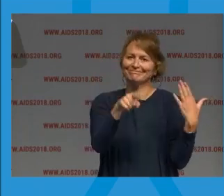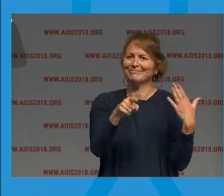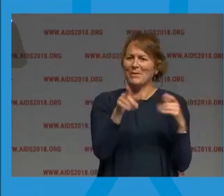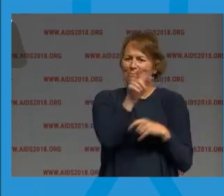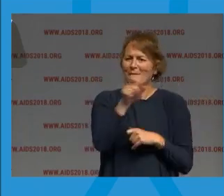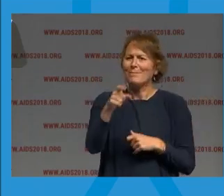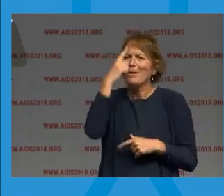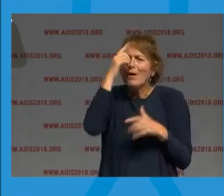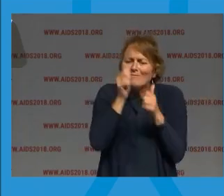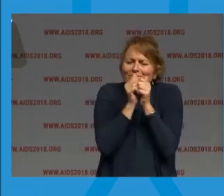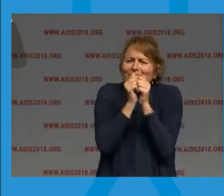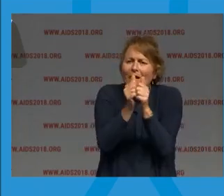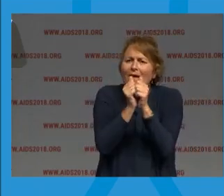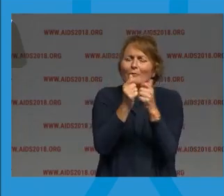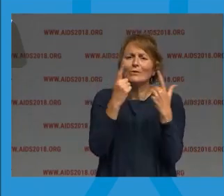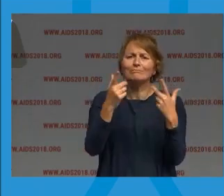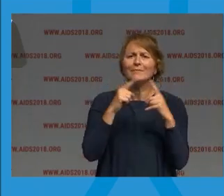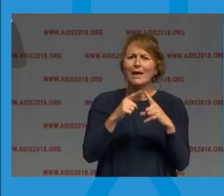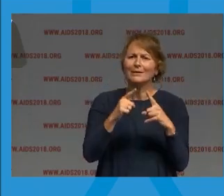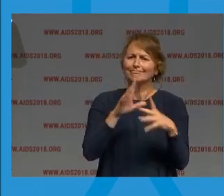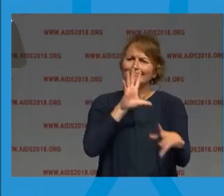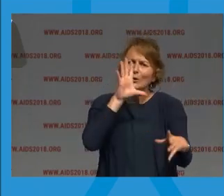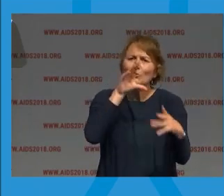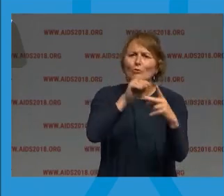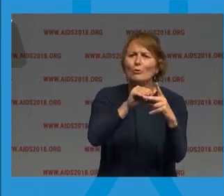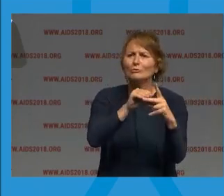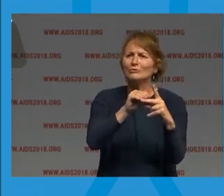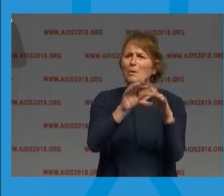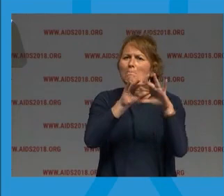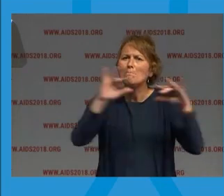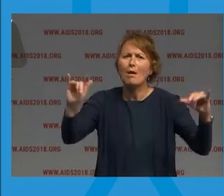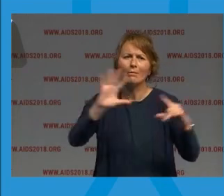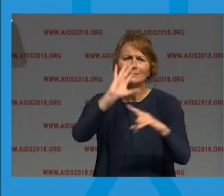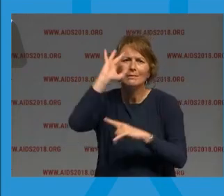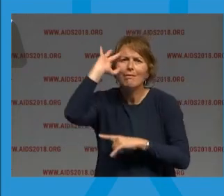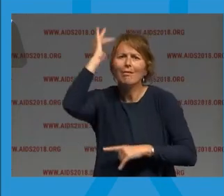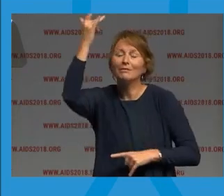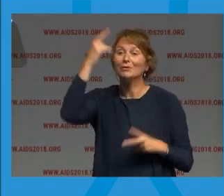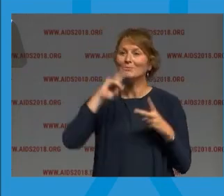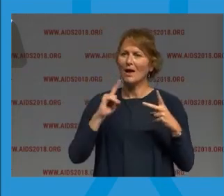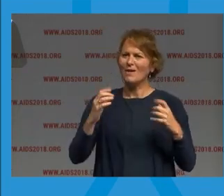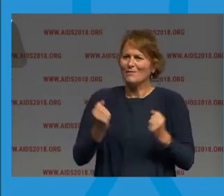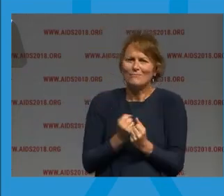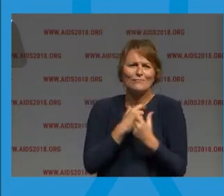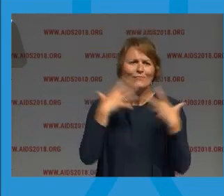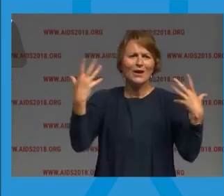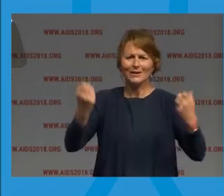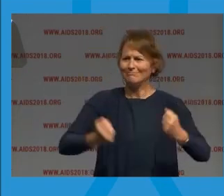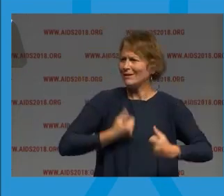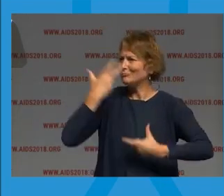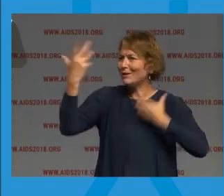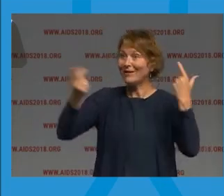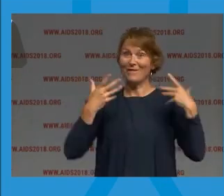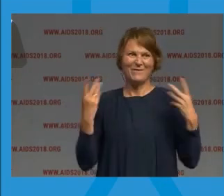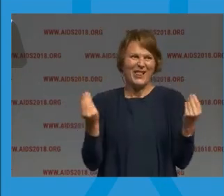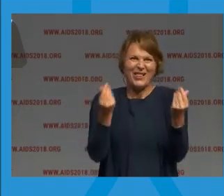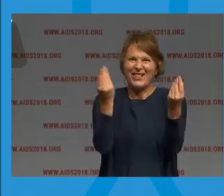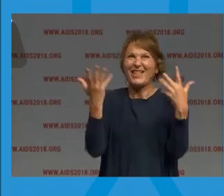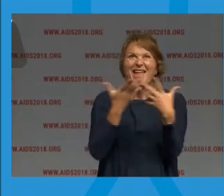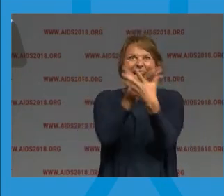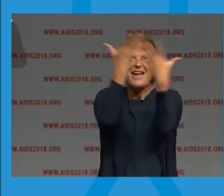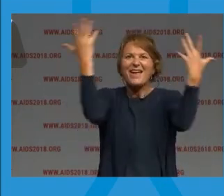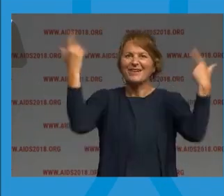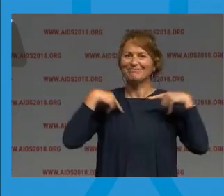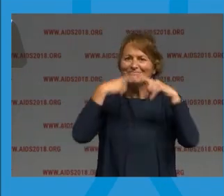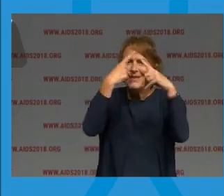inclusion, multiculturalism, and freedom of expression. You can feel it in the air here. Amsterdam is a